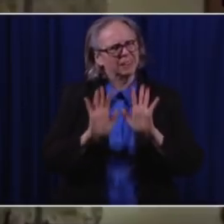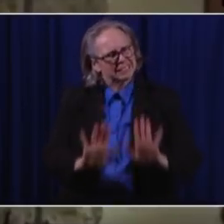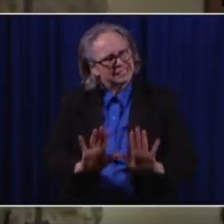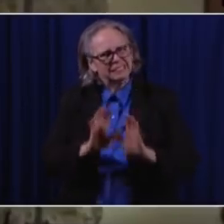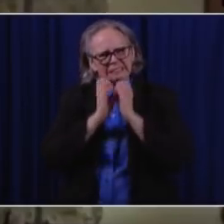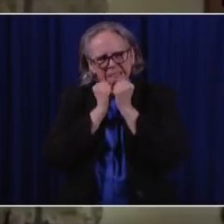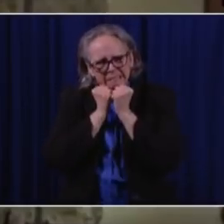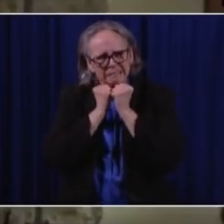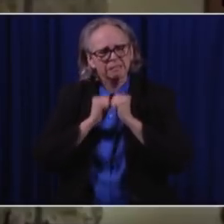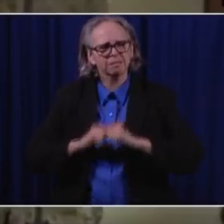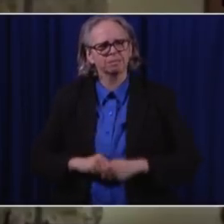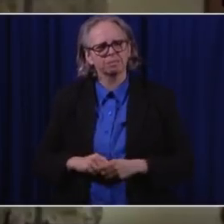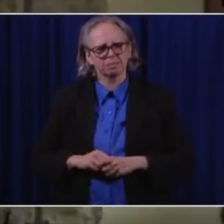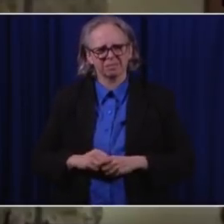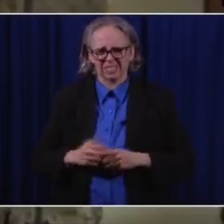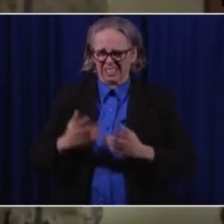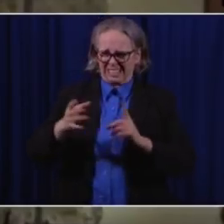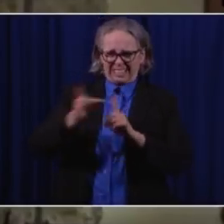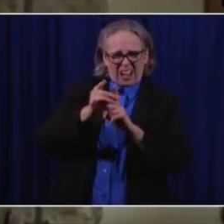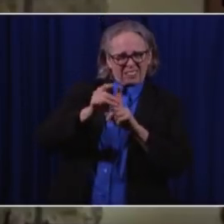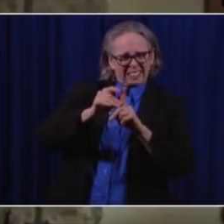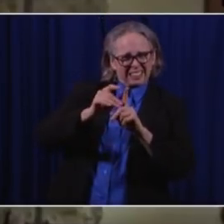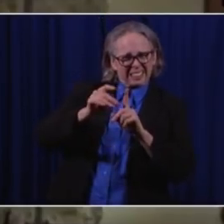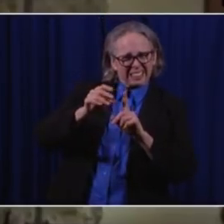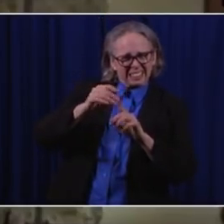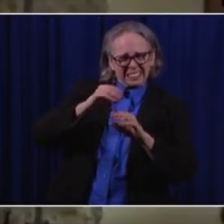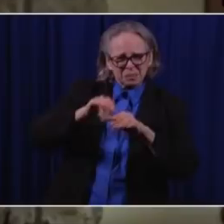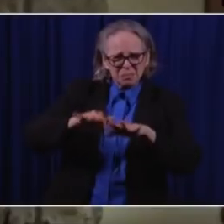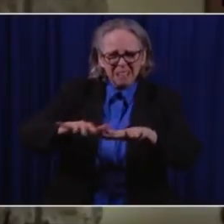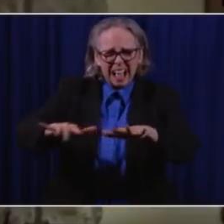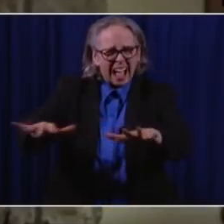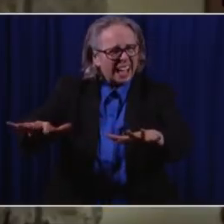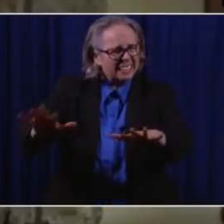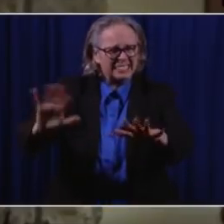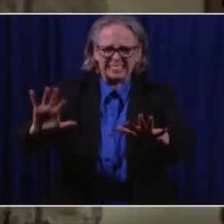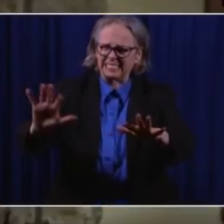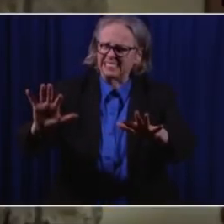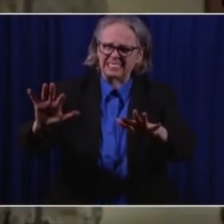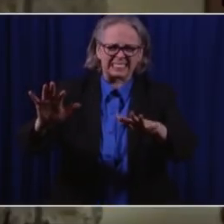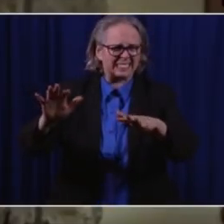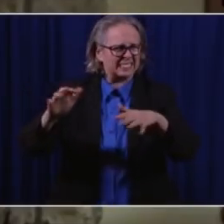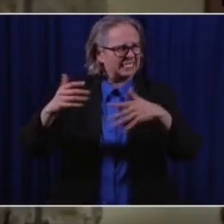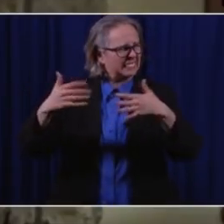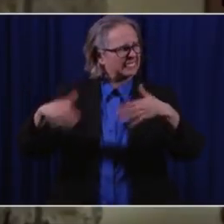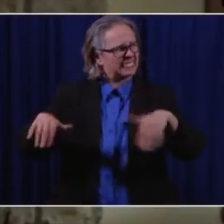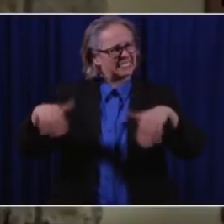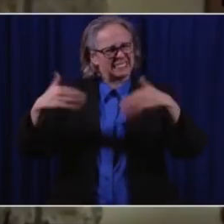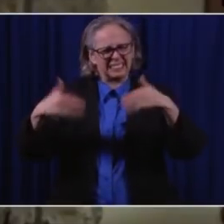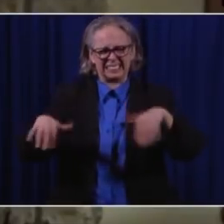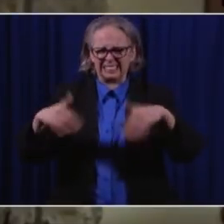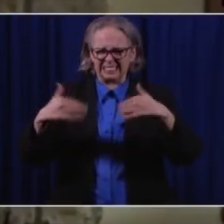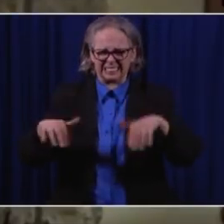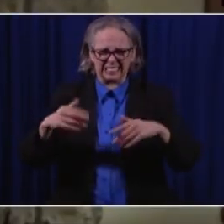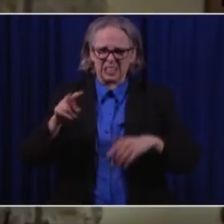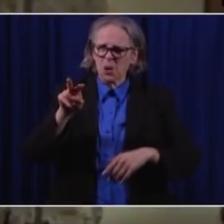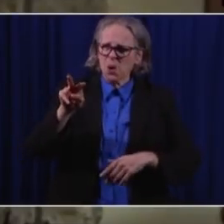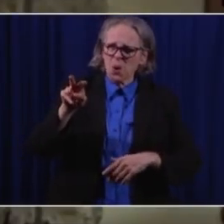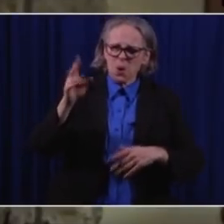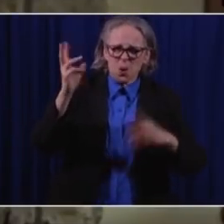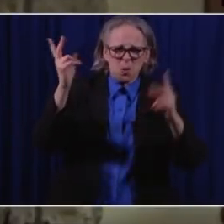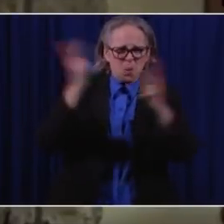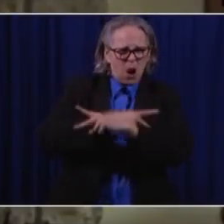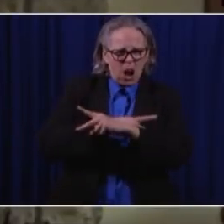coming. And we know this from what every health department is telling me. The spread is coming from what people do in their personal